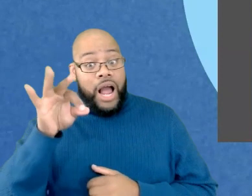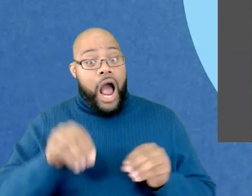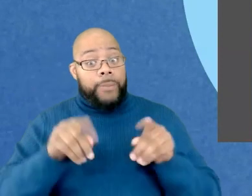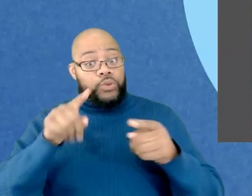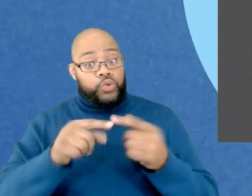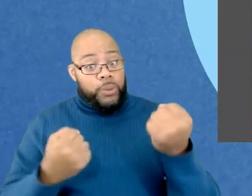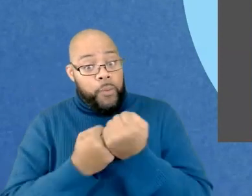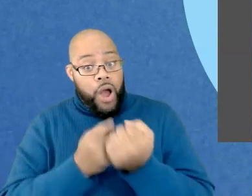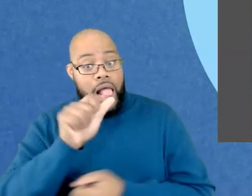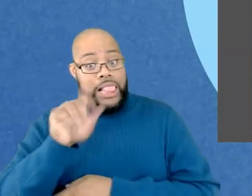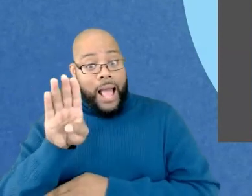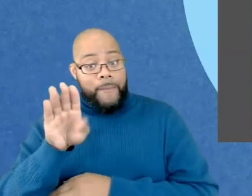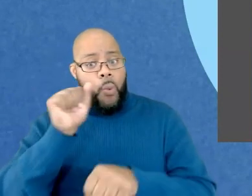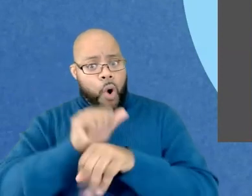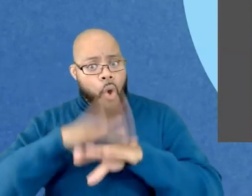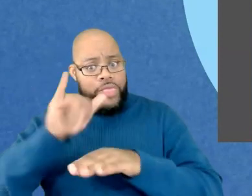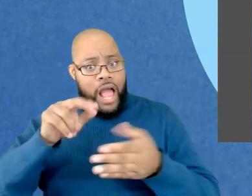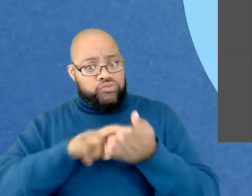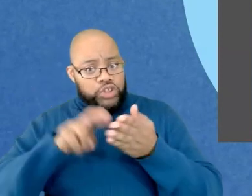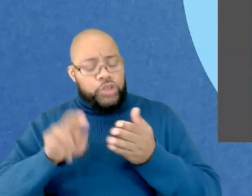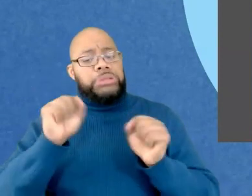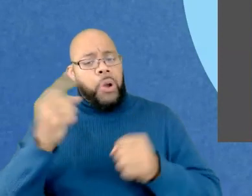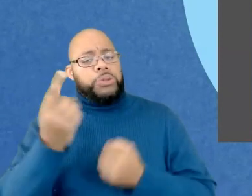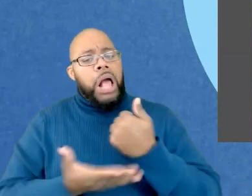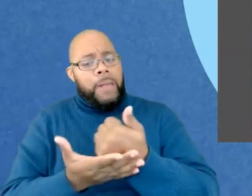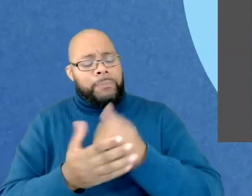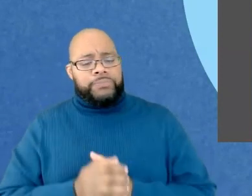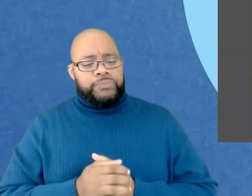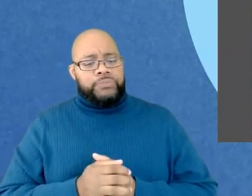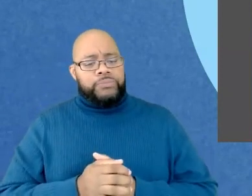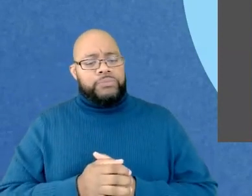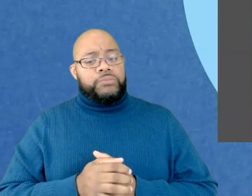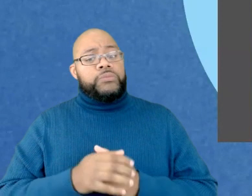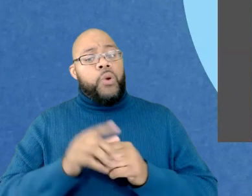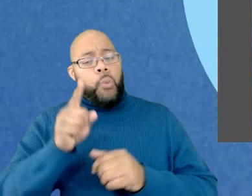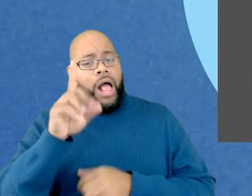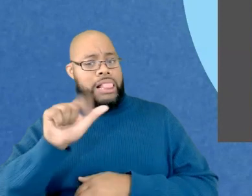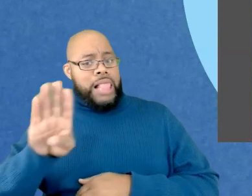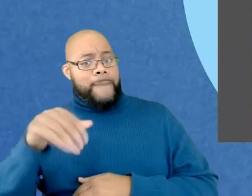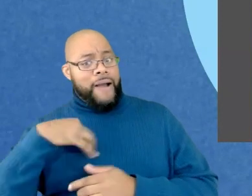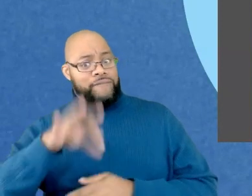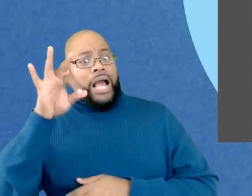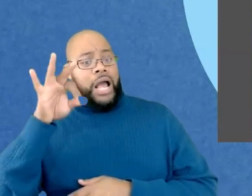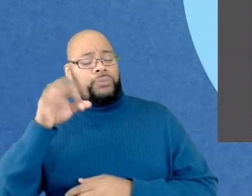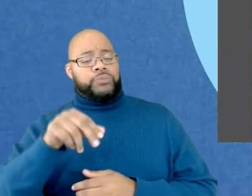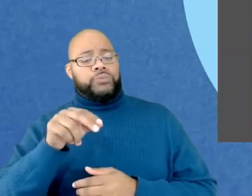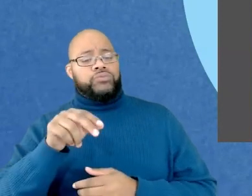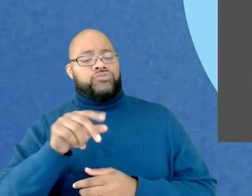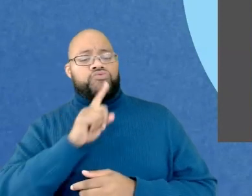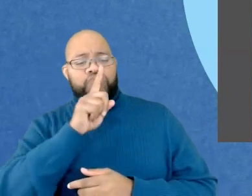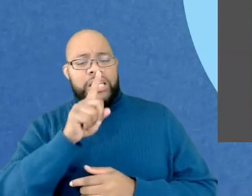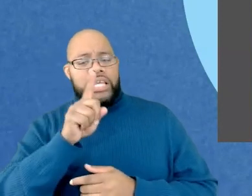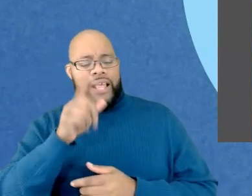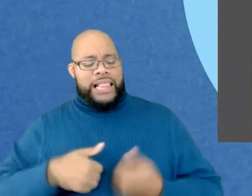the opportunity to support labs working on this research, that can always help. One notable lab I came across in my research was the